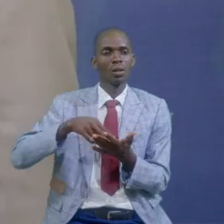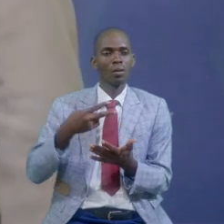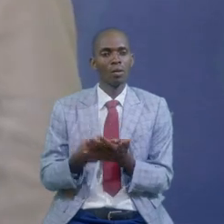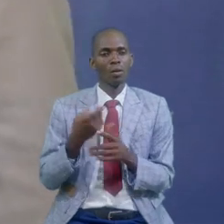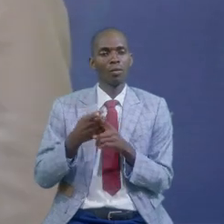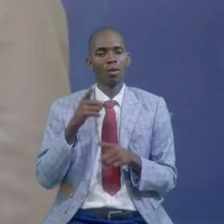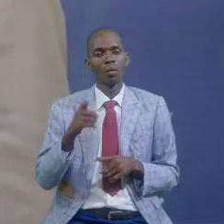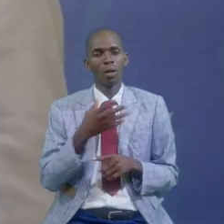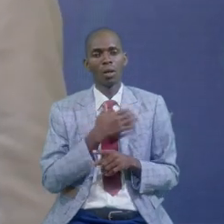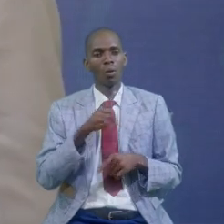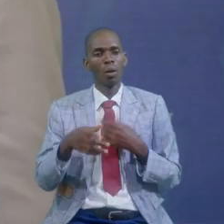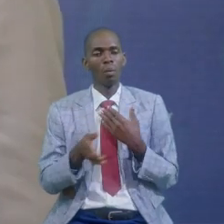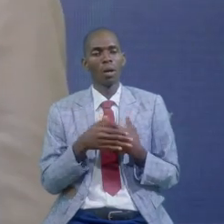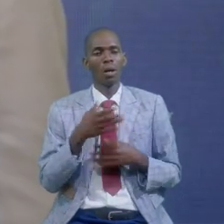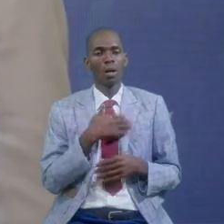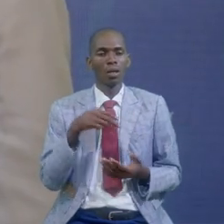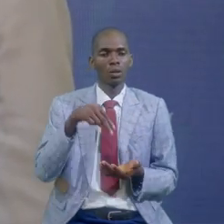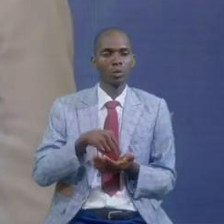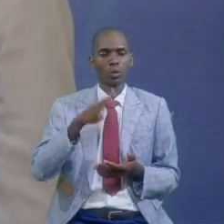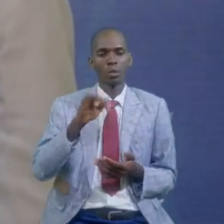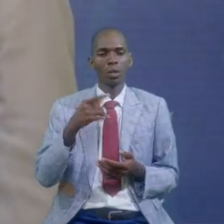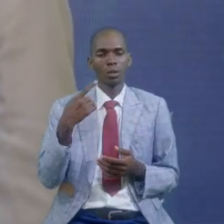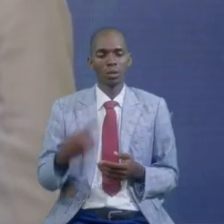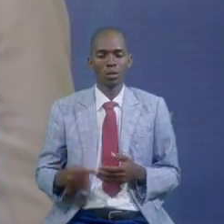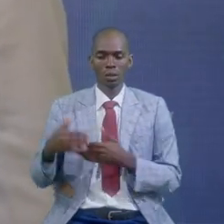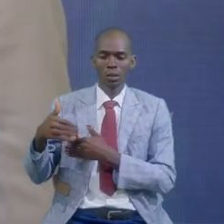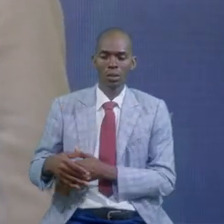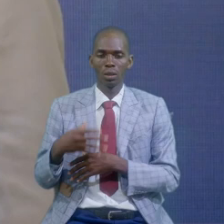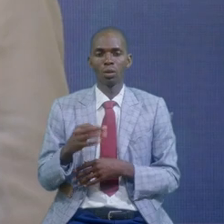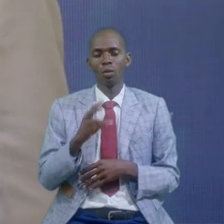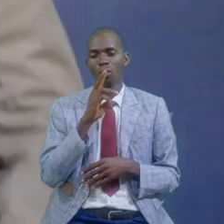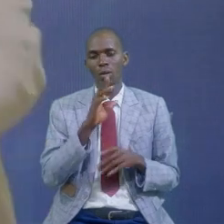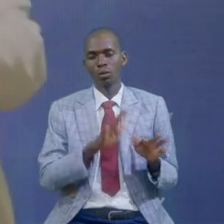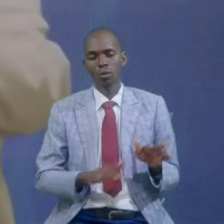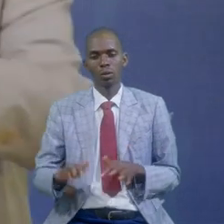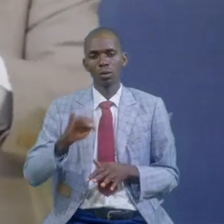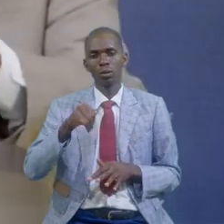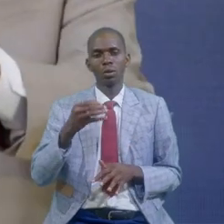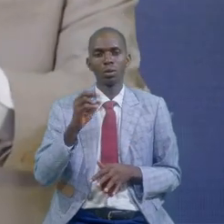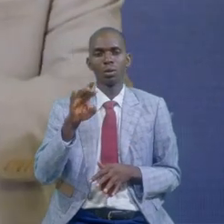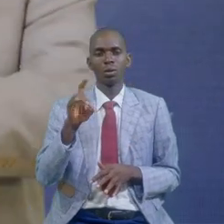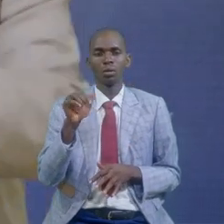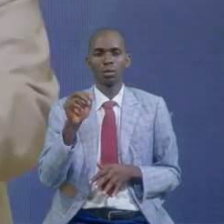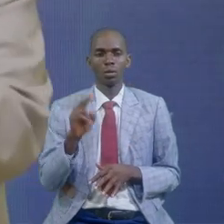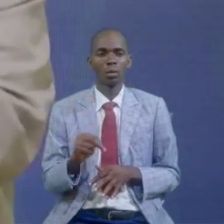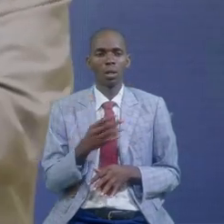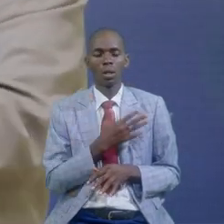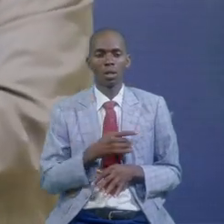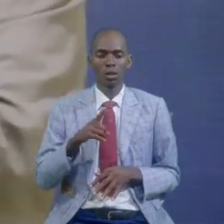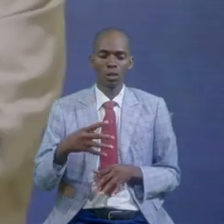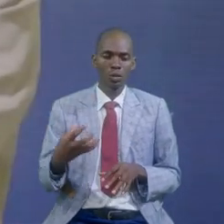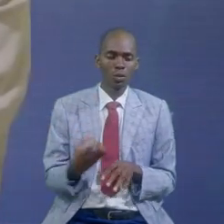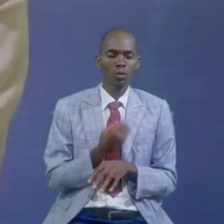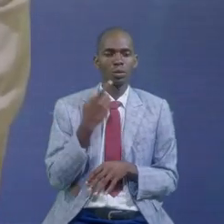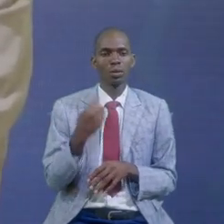and stood by the bank of Jordan. Verse 14, and he took the mantle